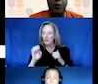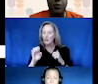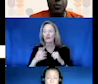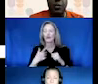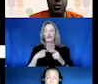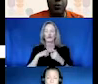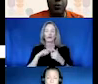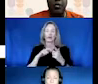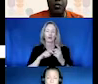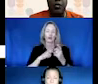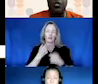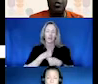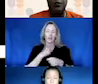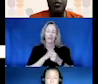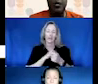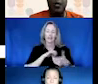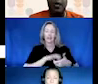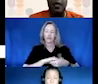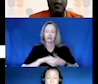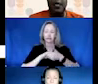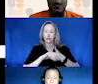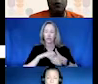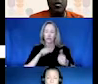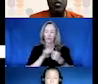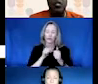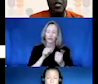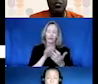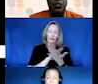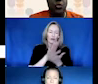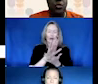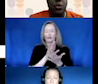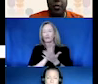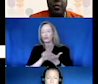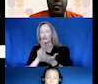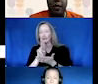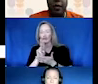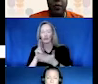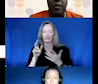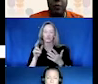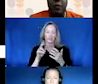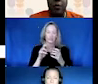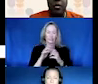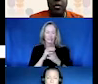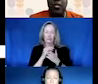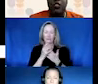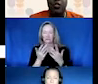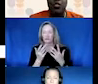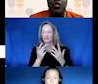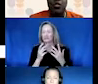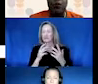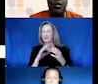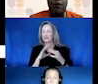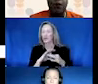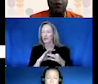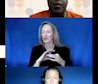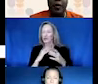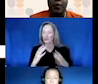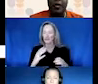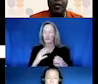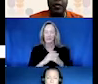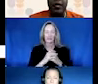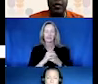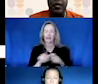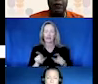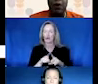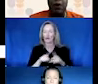universities to support internships that really look at social determinants of health. And we're working in conjunction with Maricopa